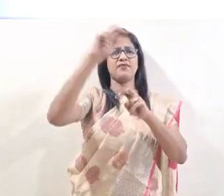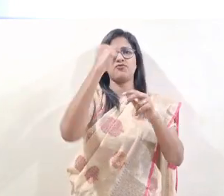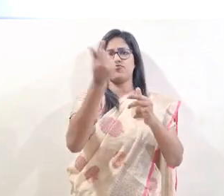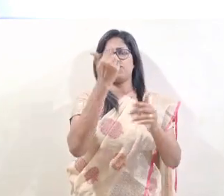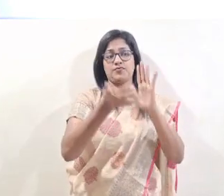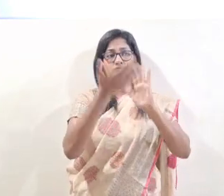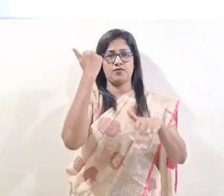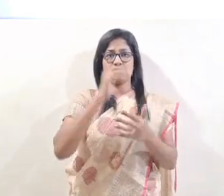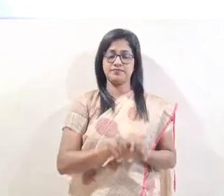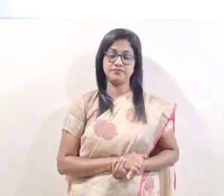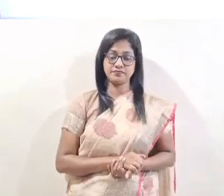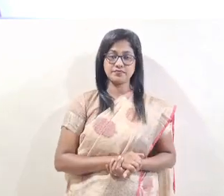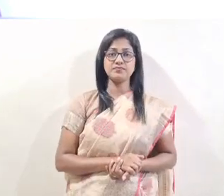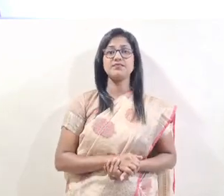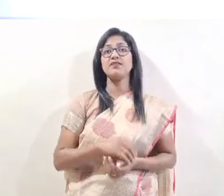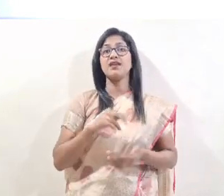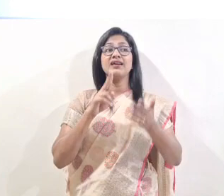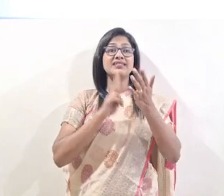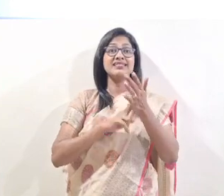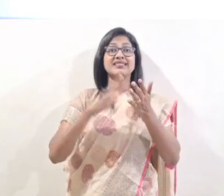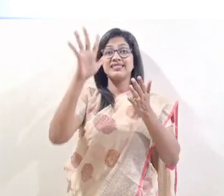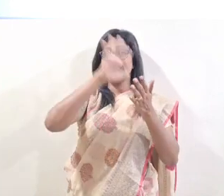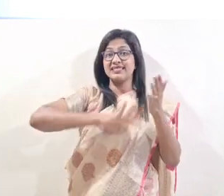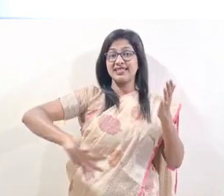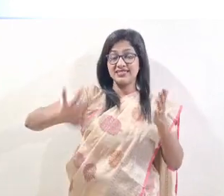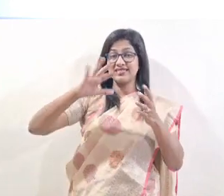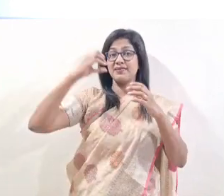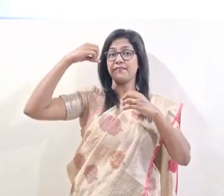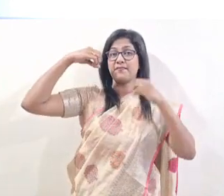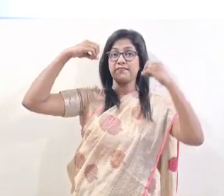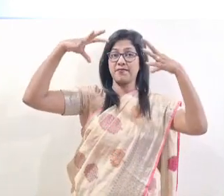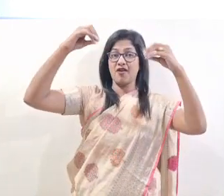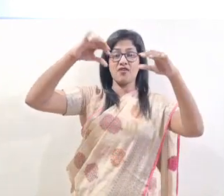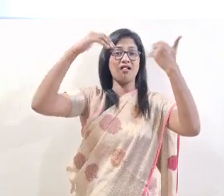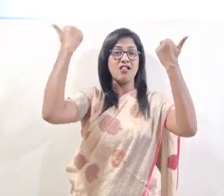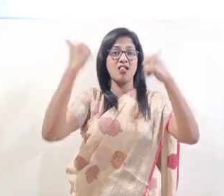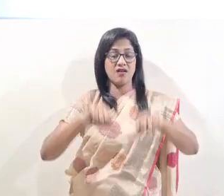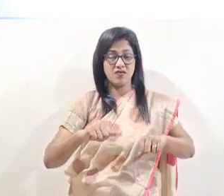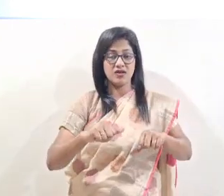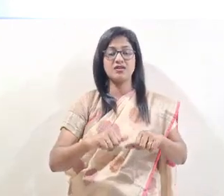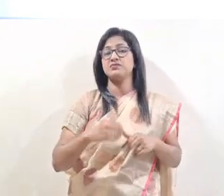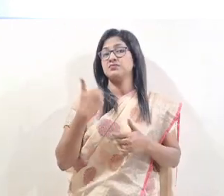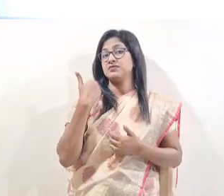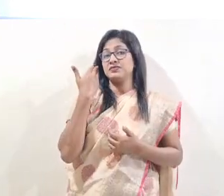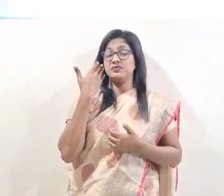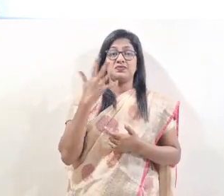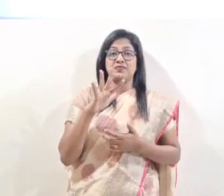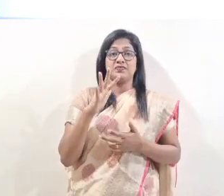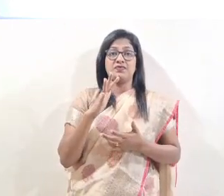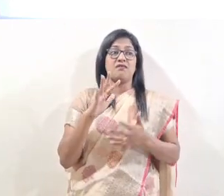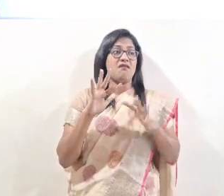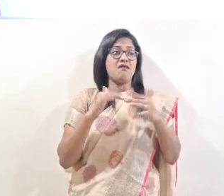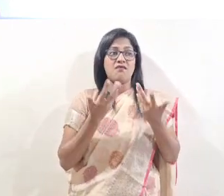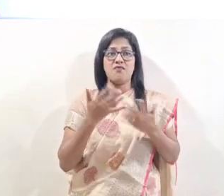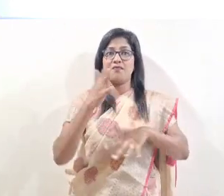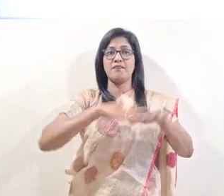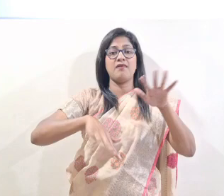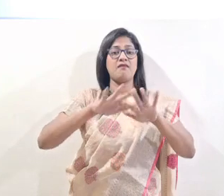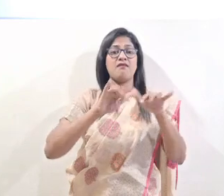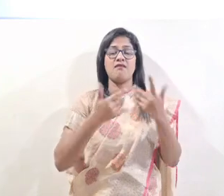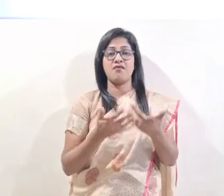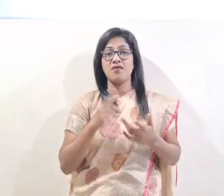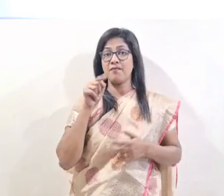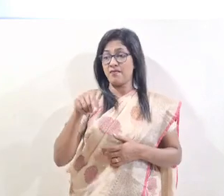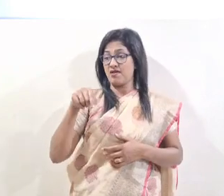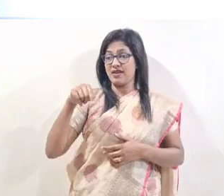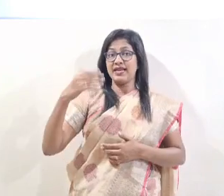And national power grid failures, I don't know how they had planned, but this is the